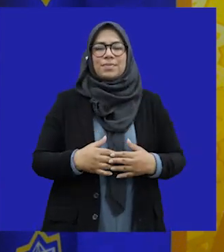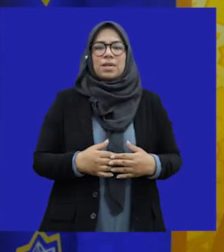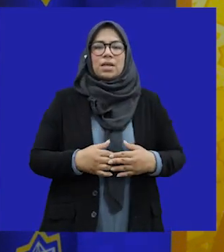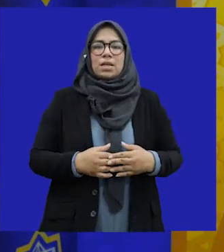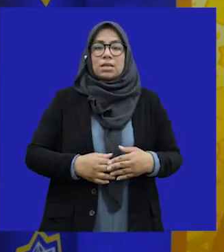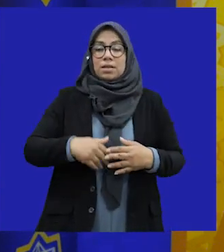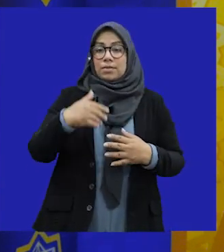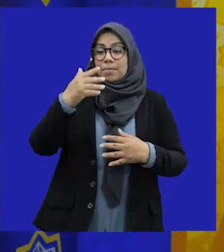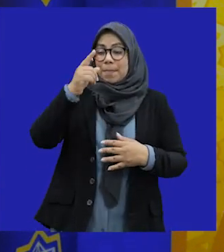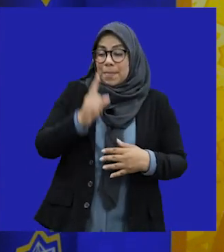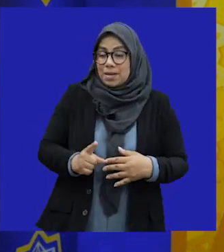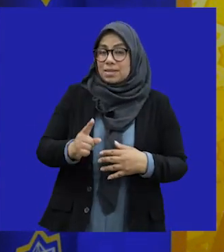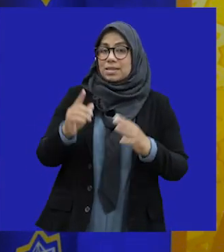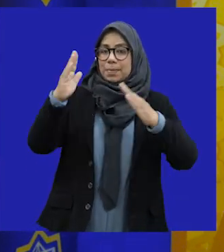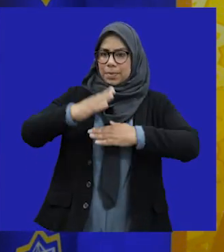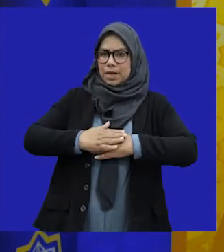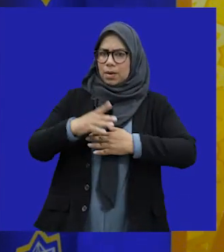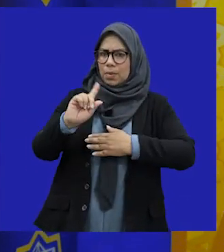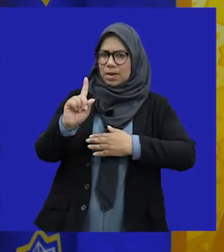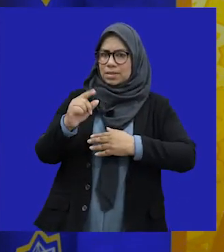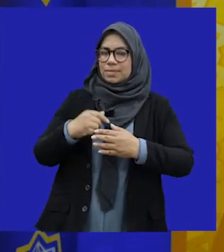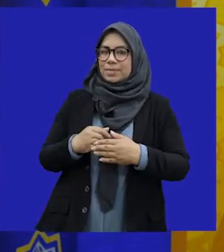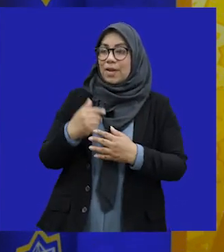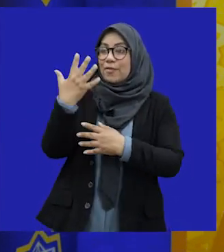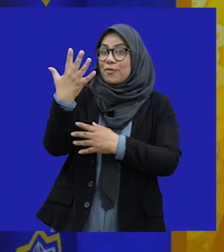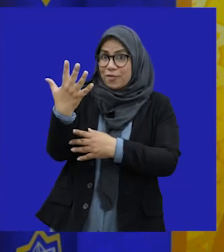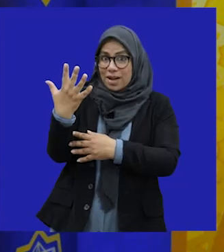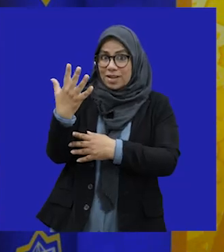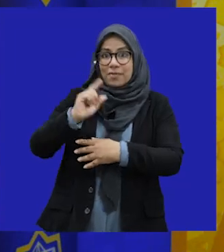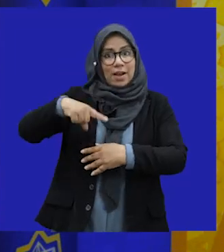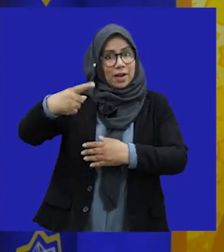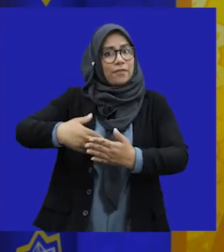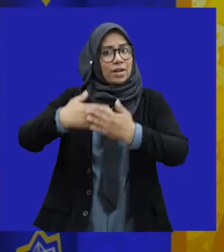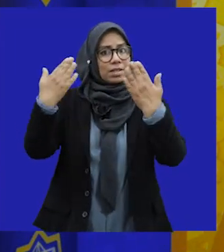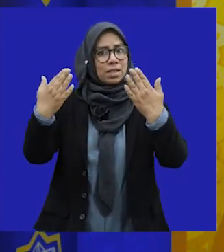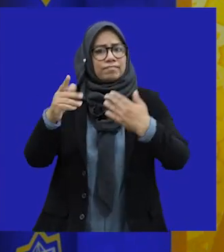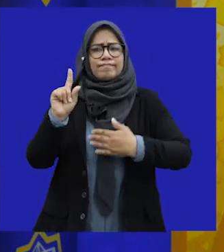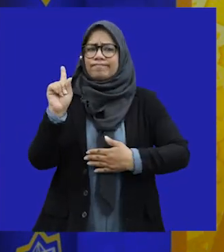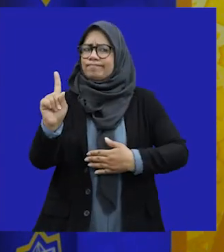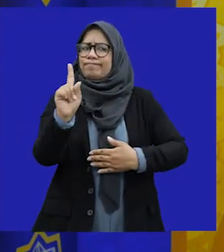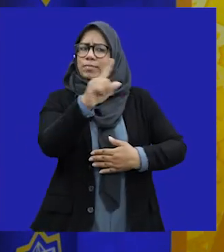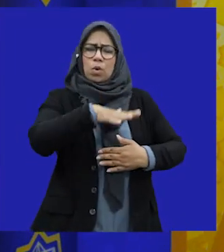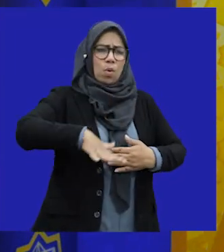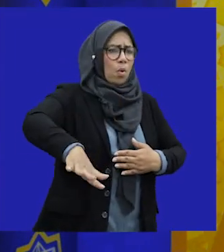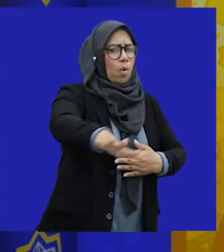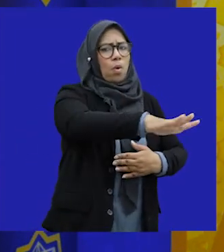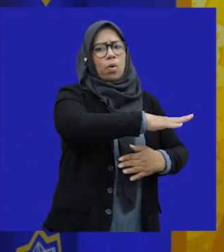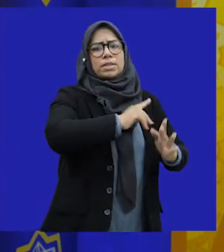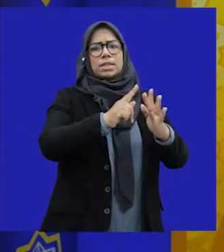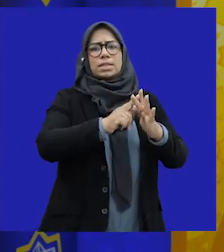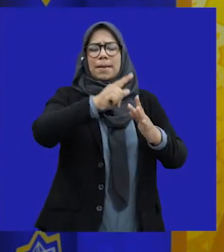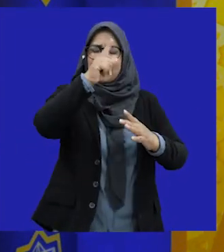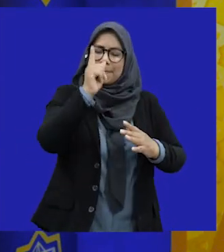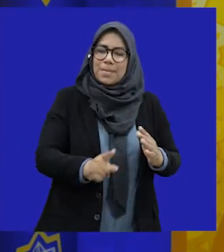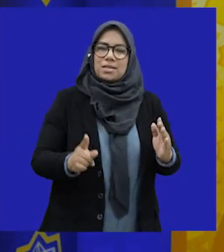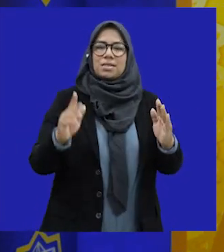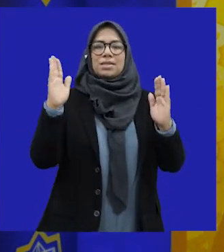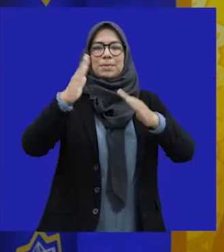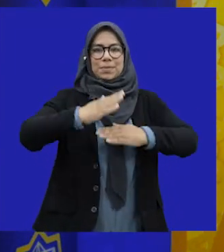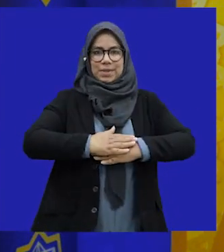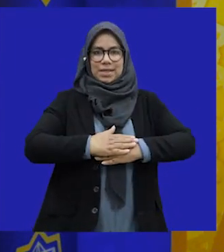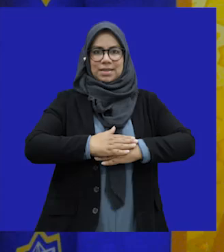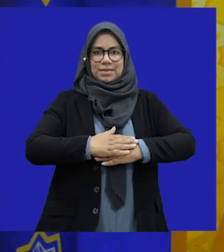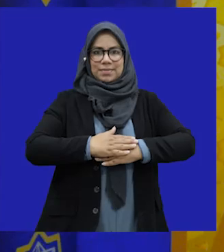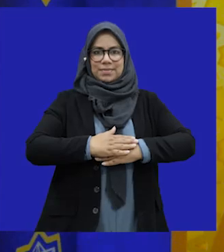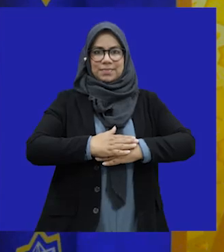The obligatory prayers, these are 5 daily prayers that every Muslim has to observe in